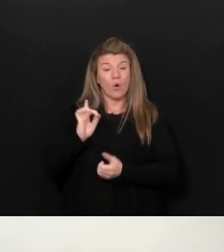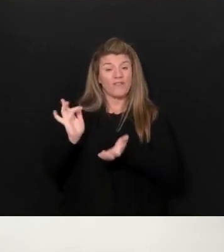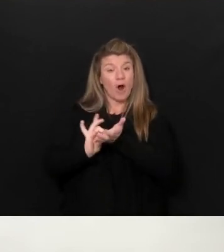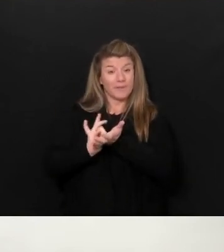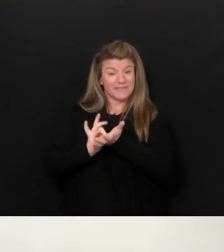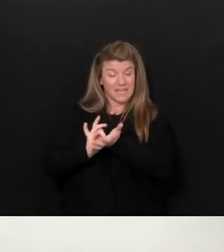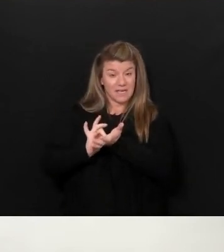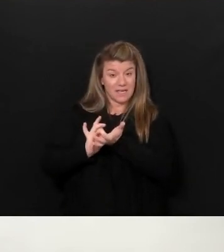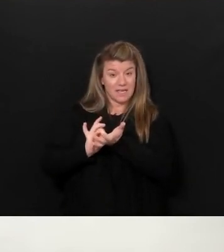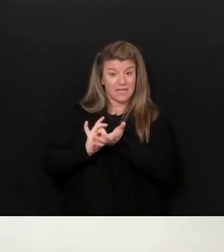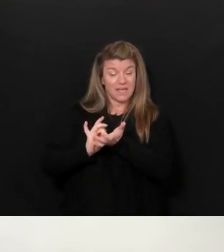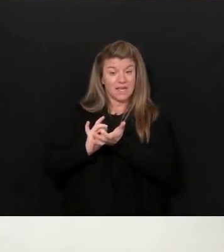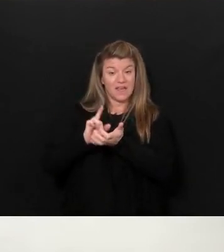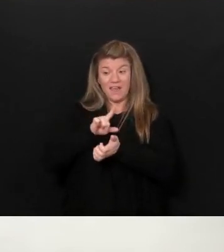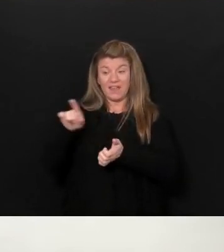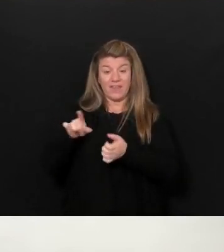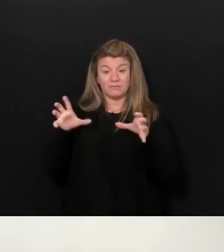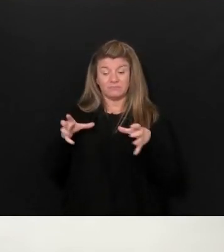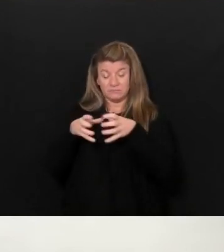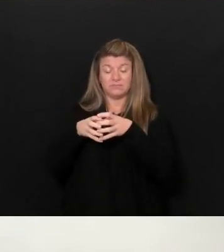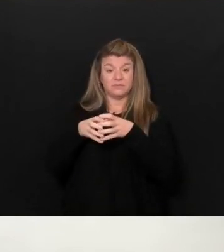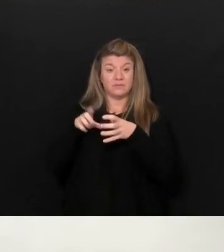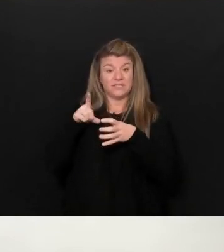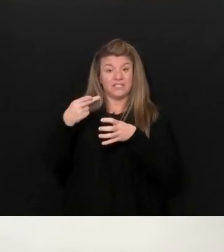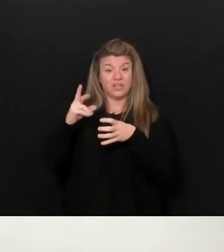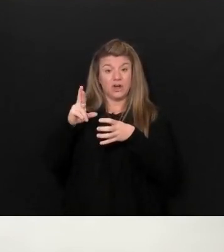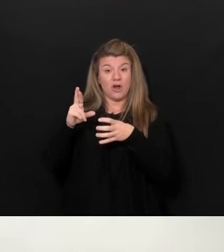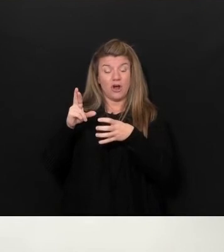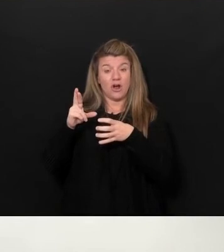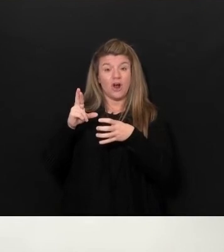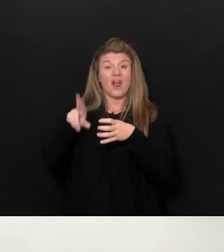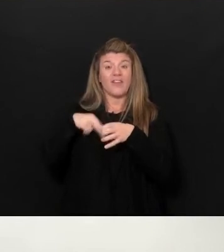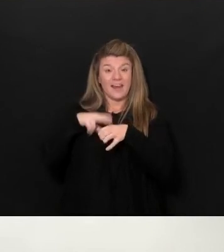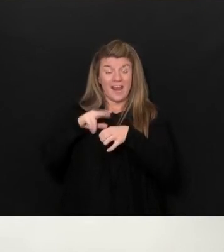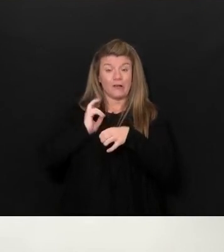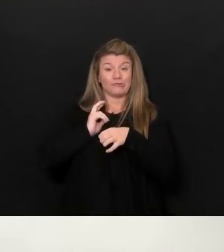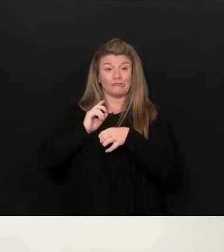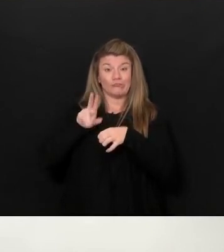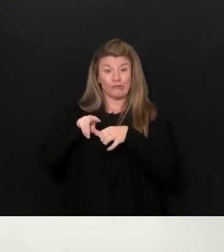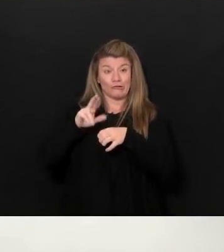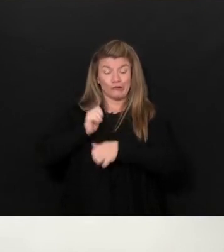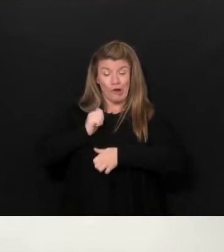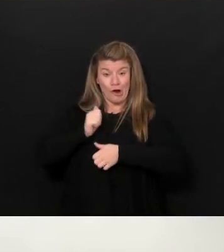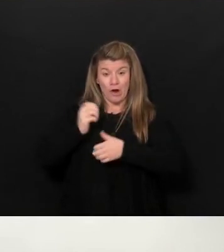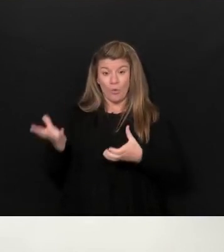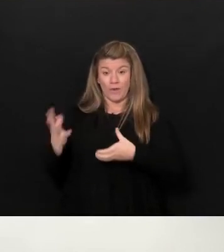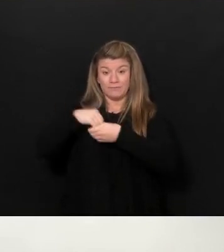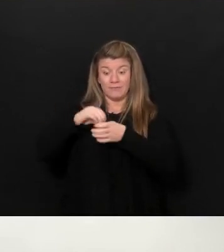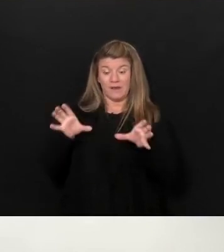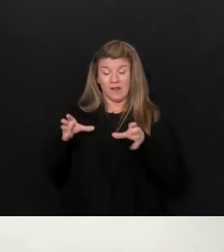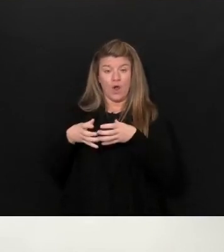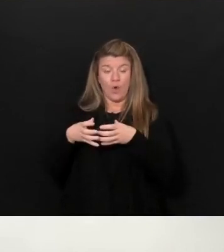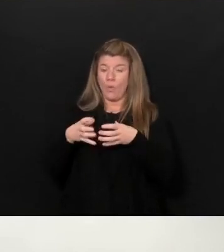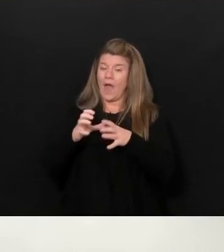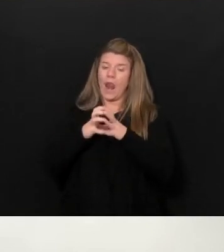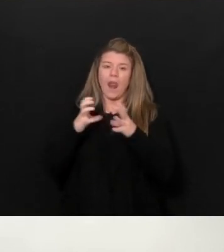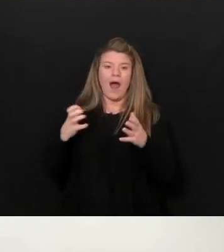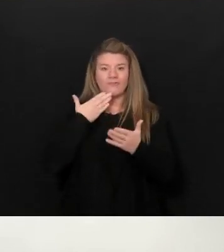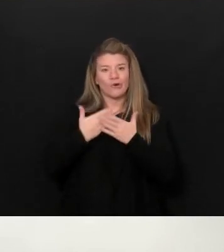Pharmacy in conjunction with DHHR and the National Guard on some significant planning efforts for the